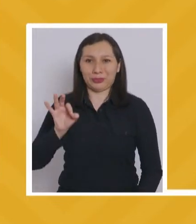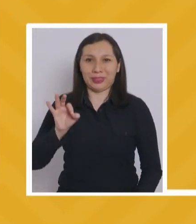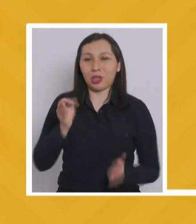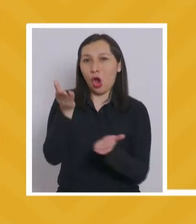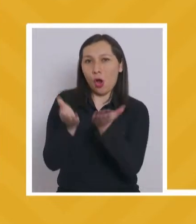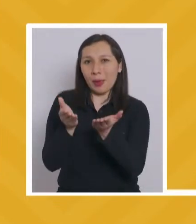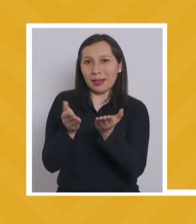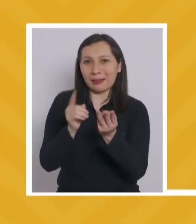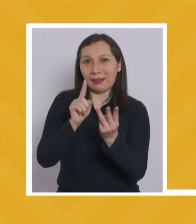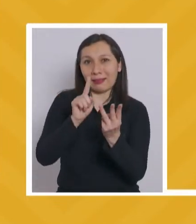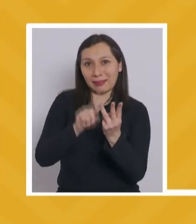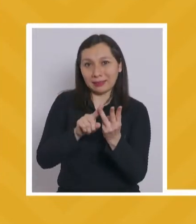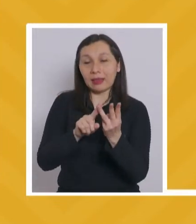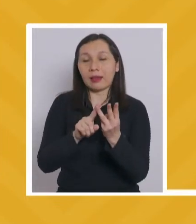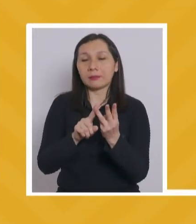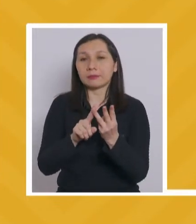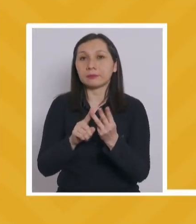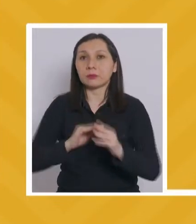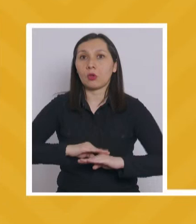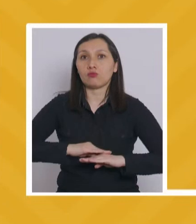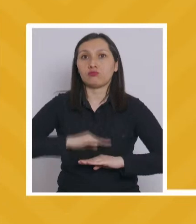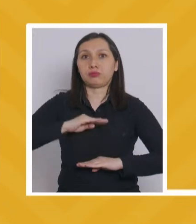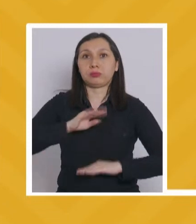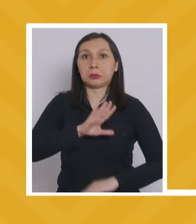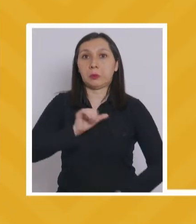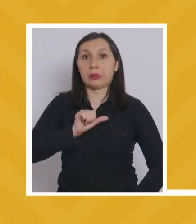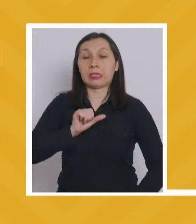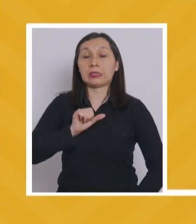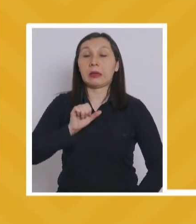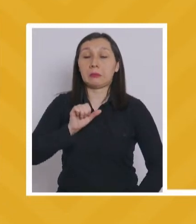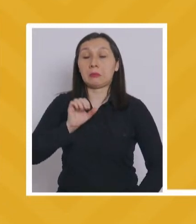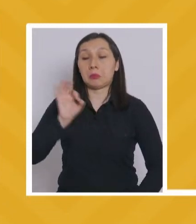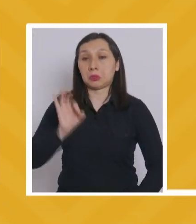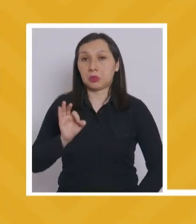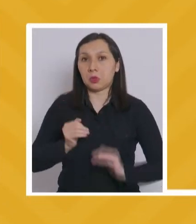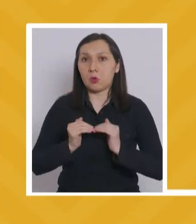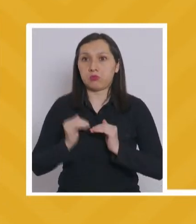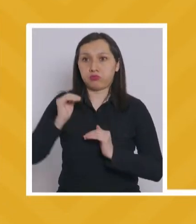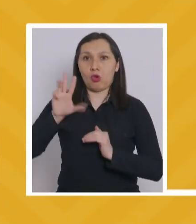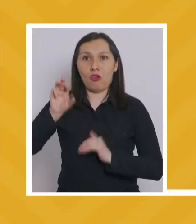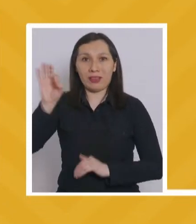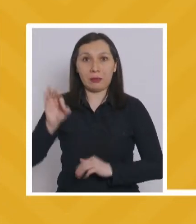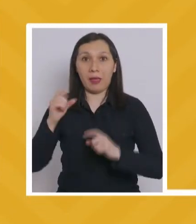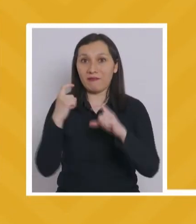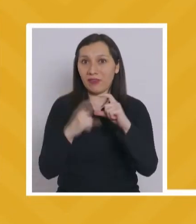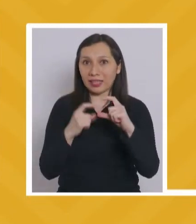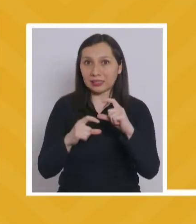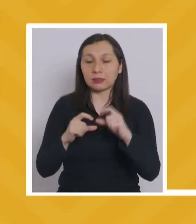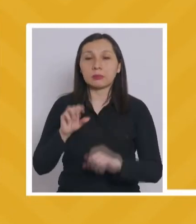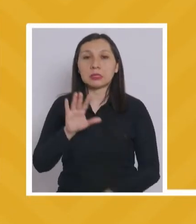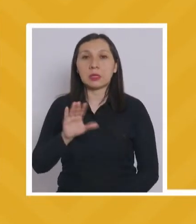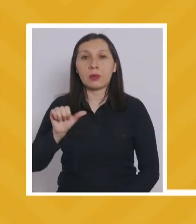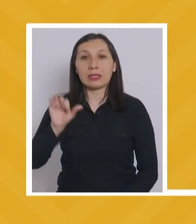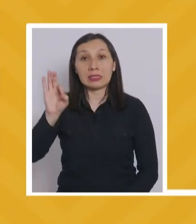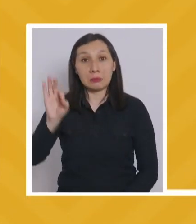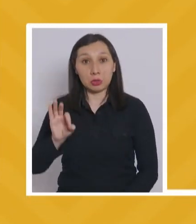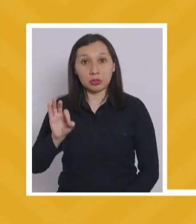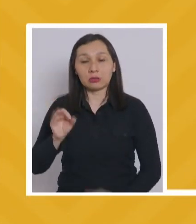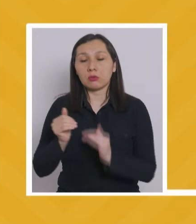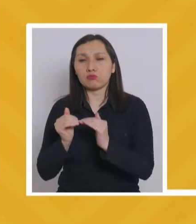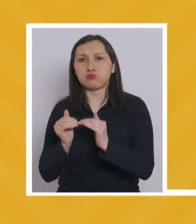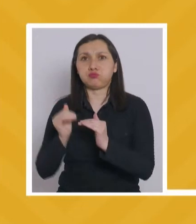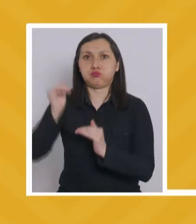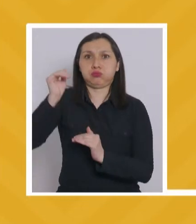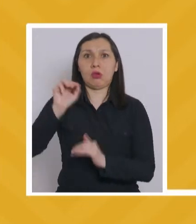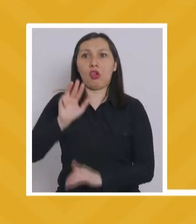when we compared the 3rd dose versus the non-vaccinated. This goes up from 56